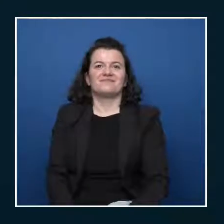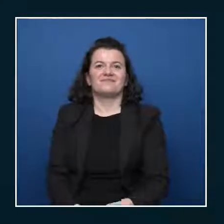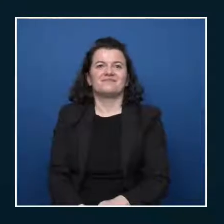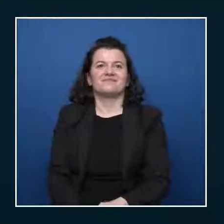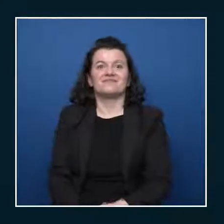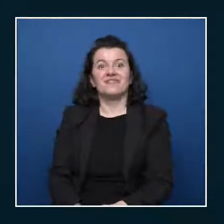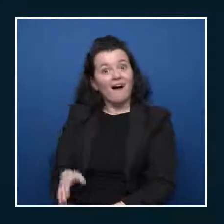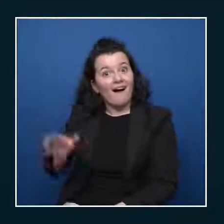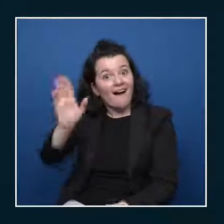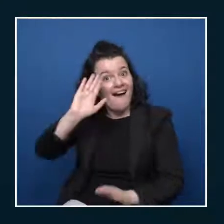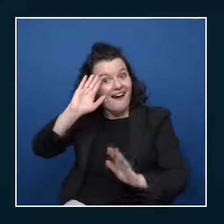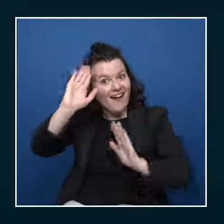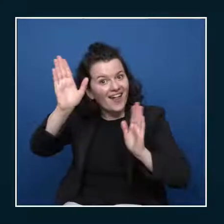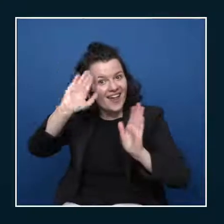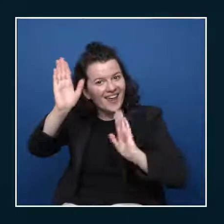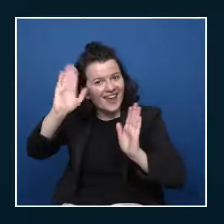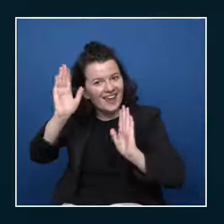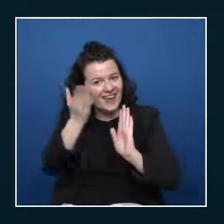Hello, everyone.